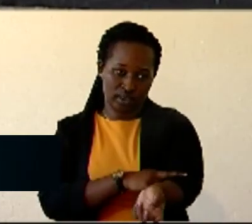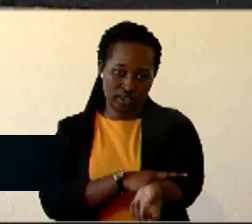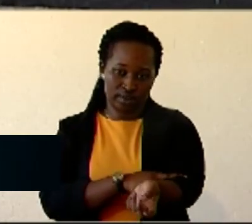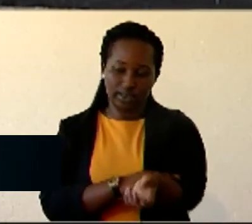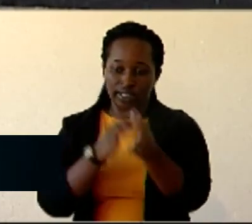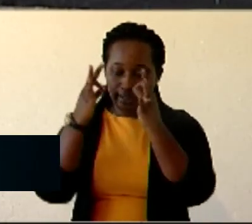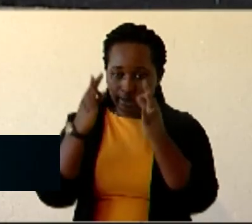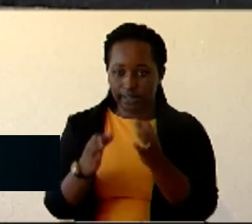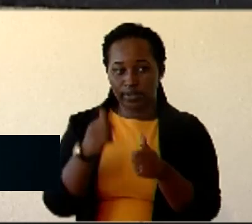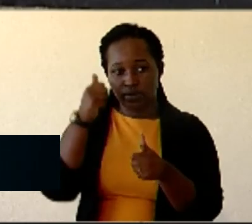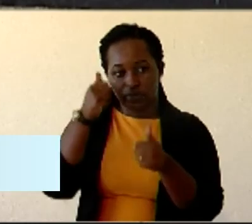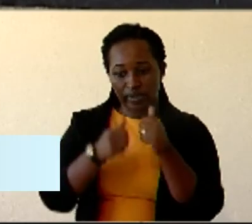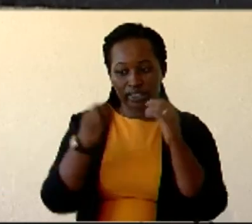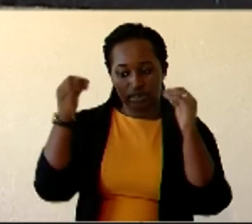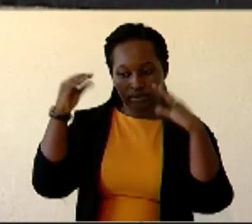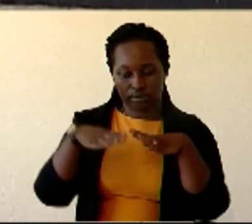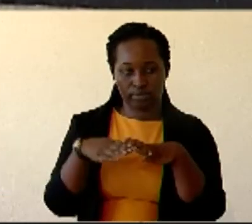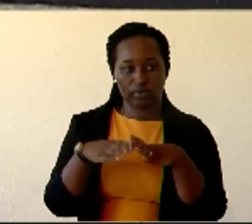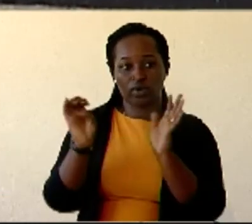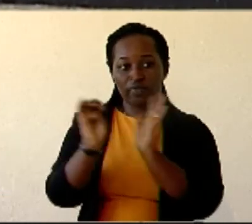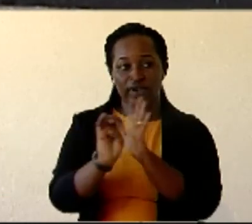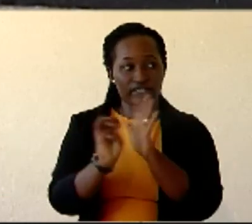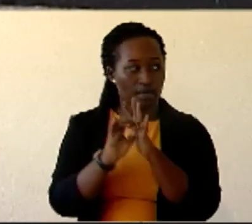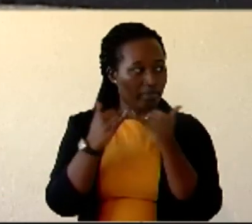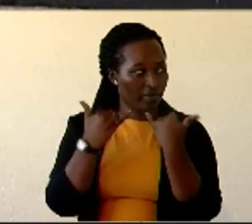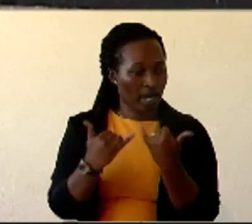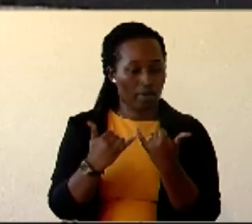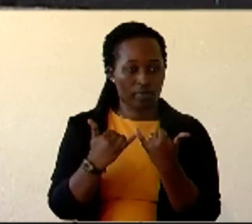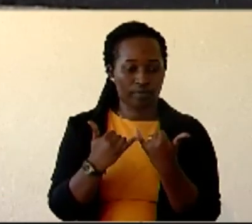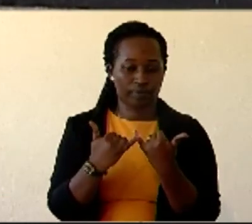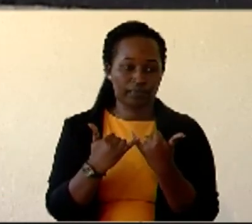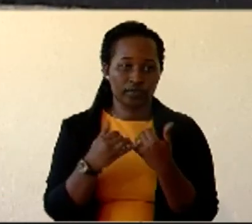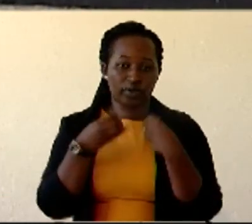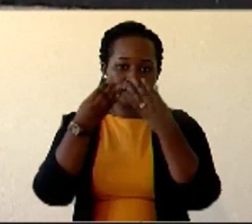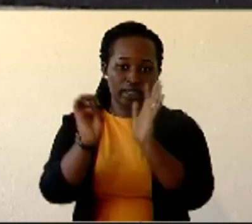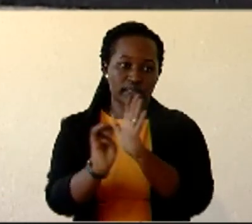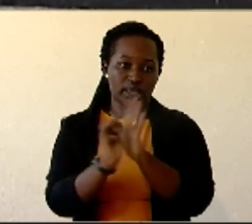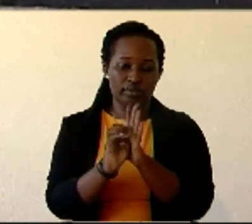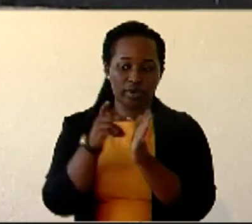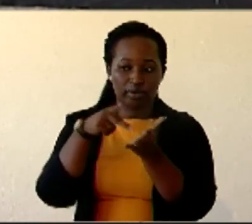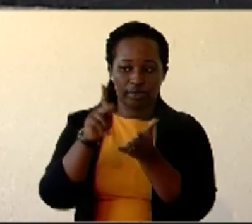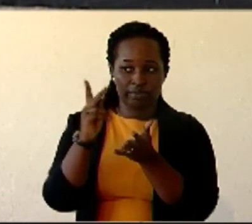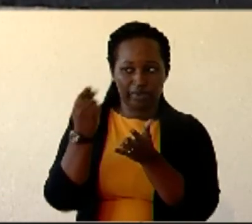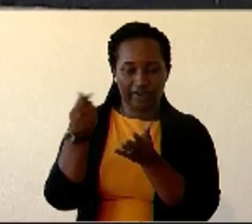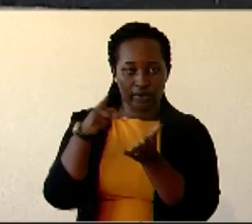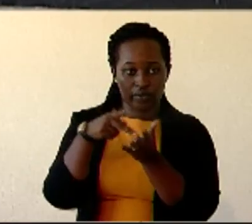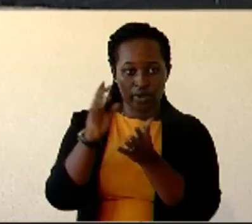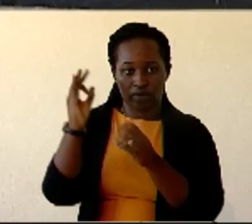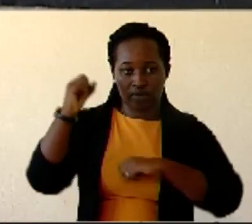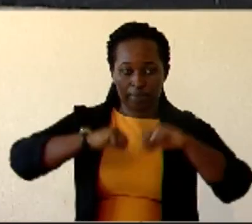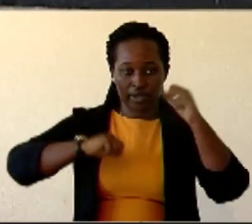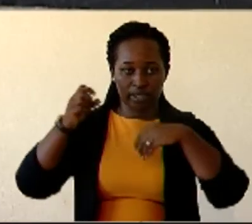commodities which become more attractive to produce. For example, now, let's give an example. Price of competitively